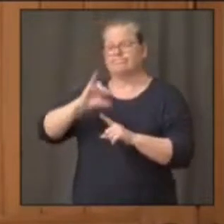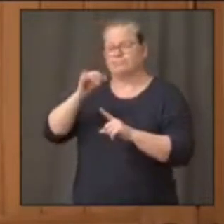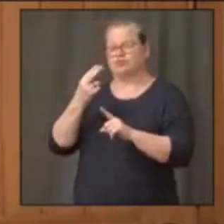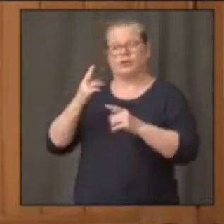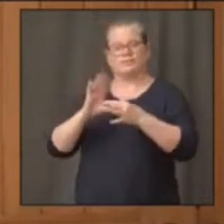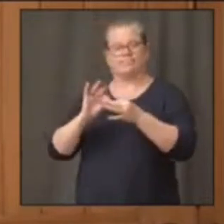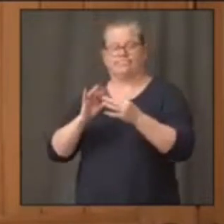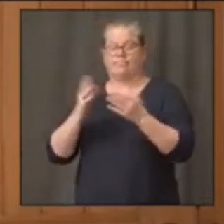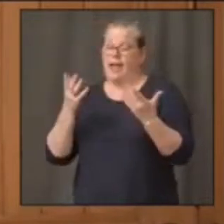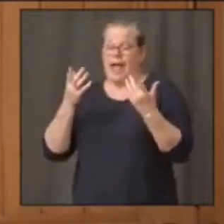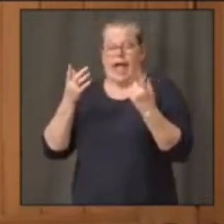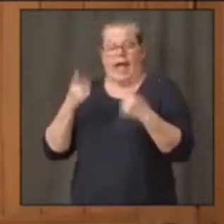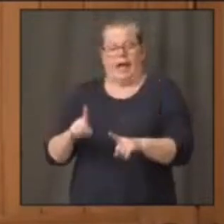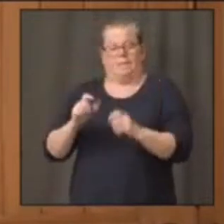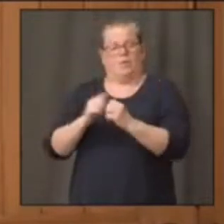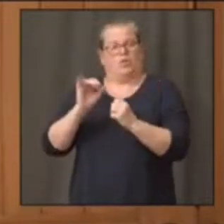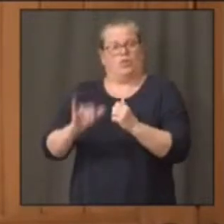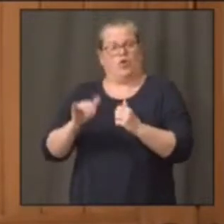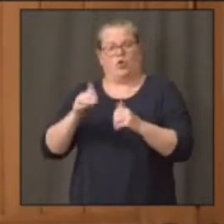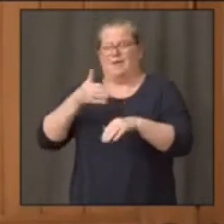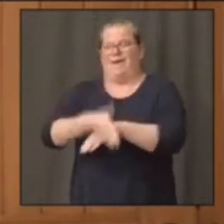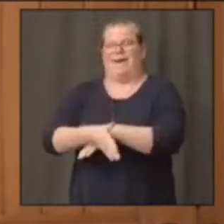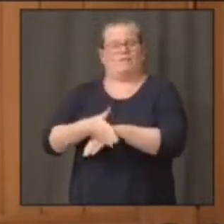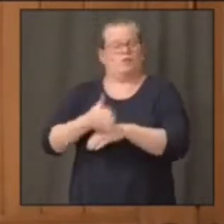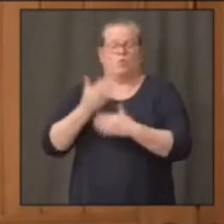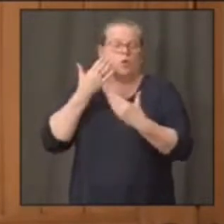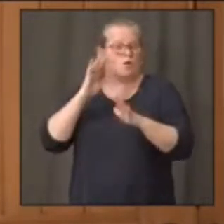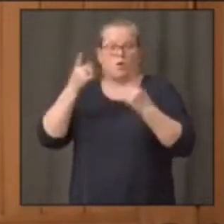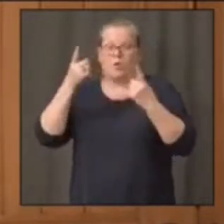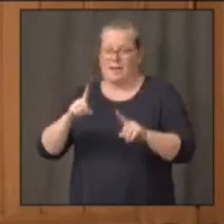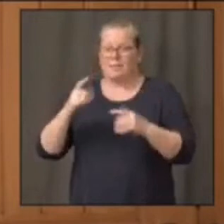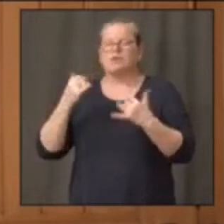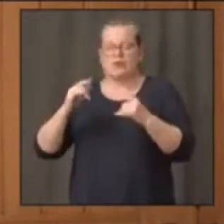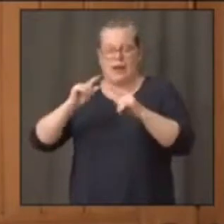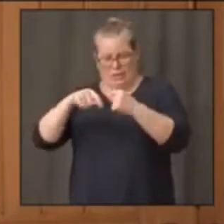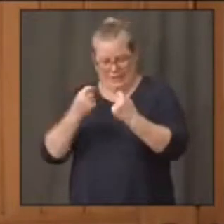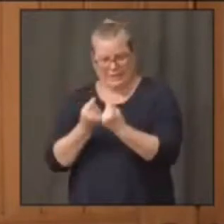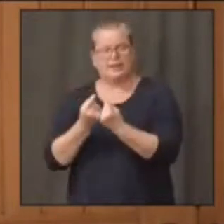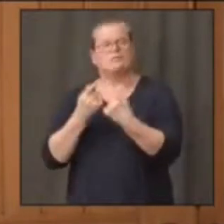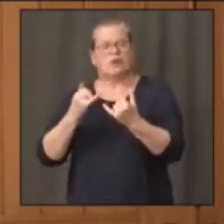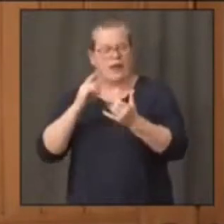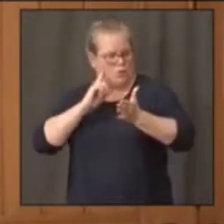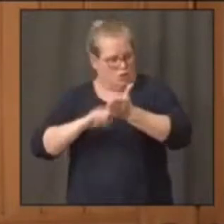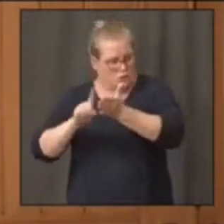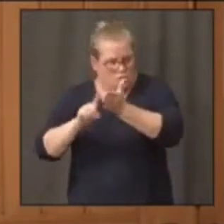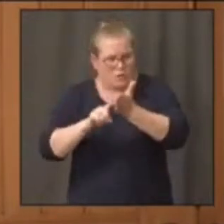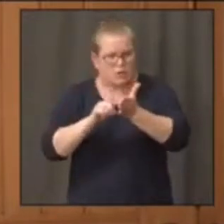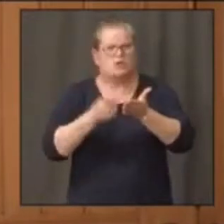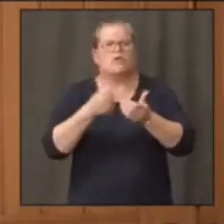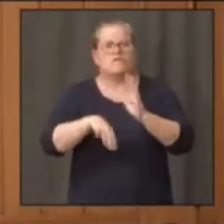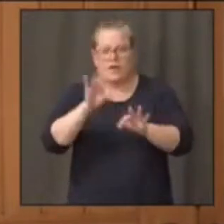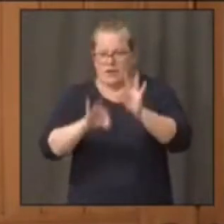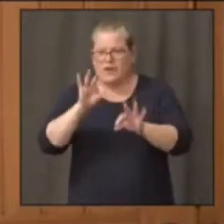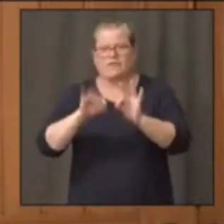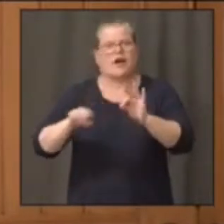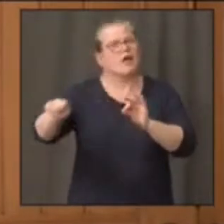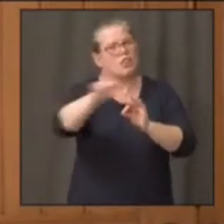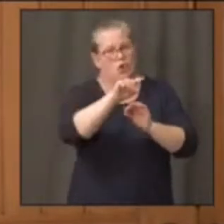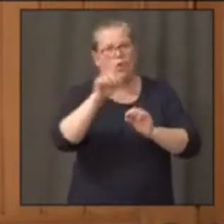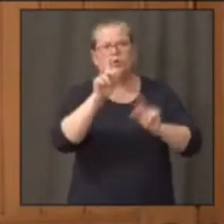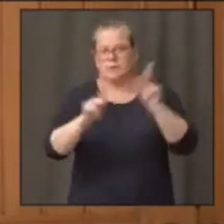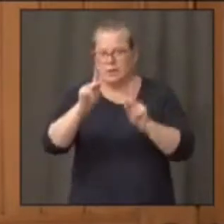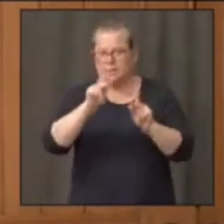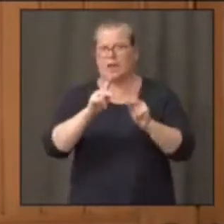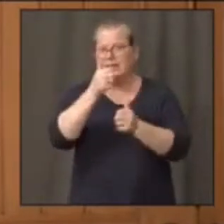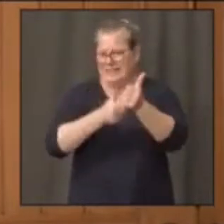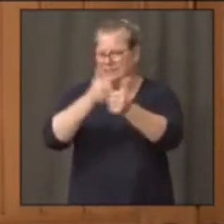false positive. So, as I mentioned, the team is doing the work to determine each of those cases, and when we